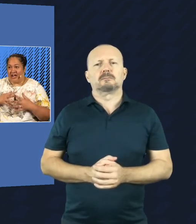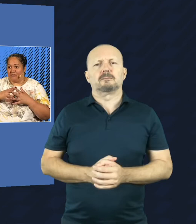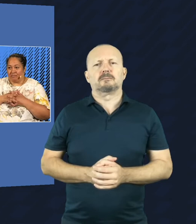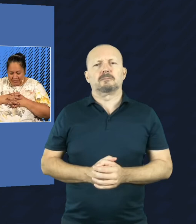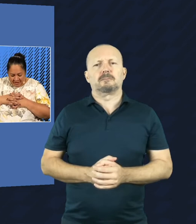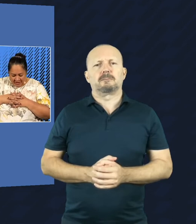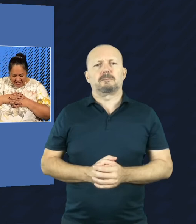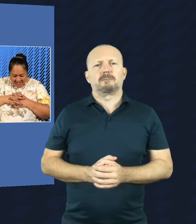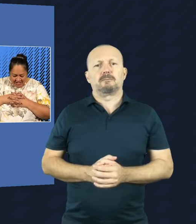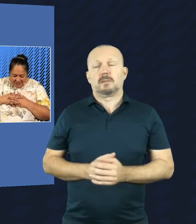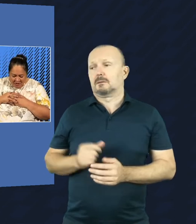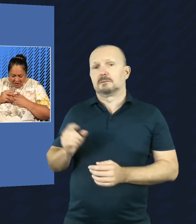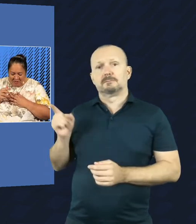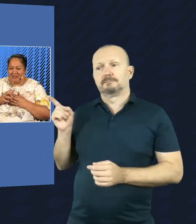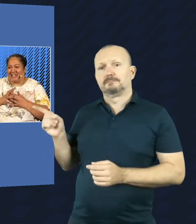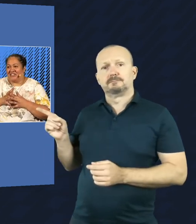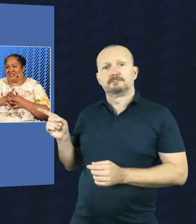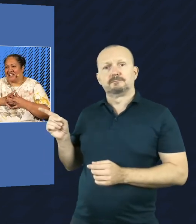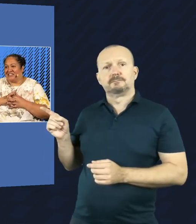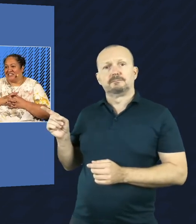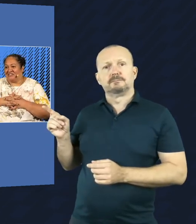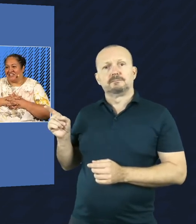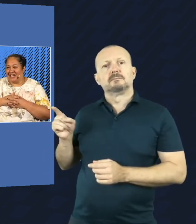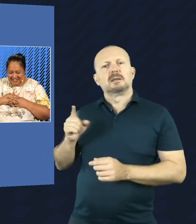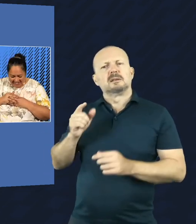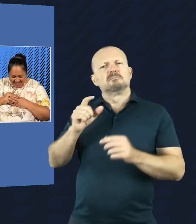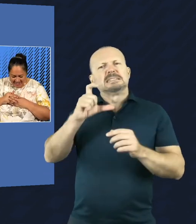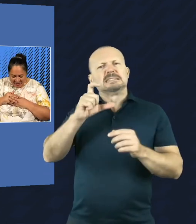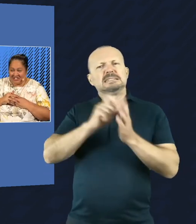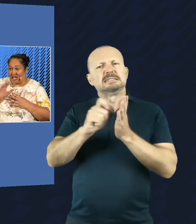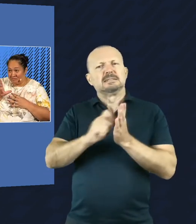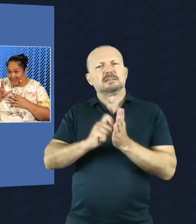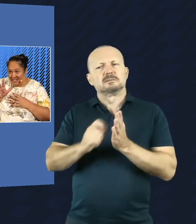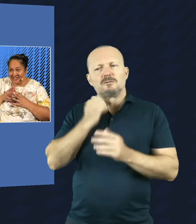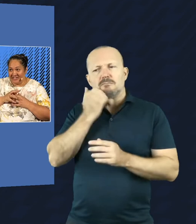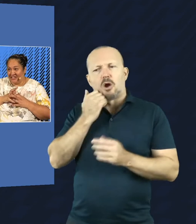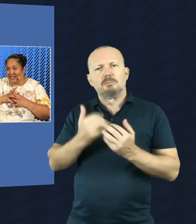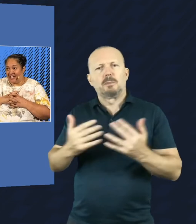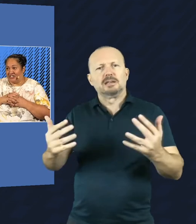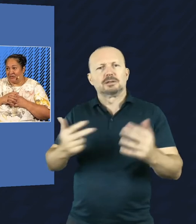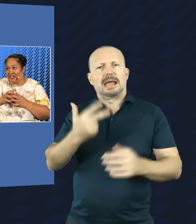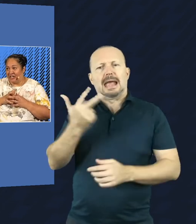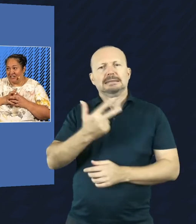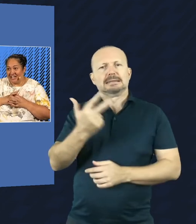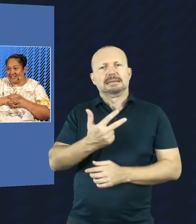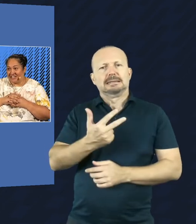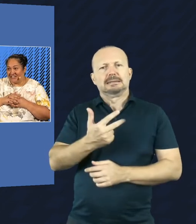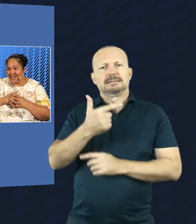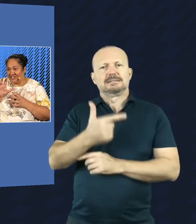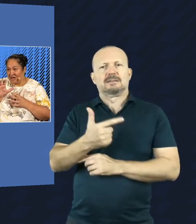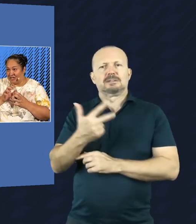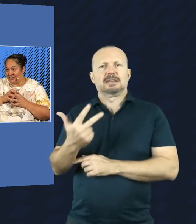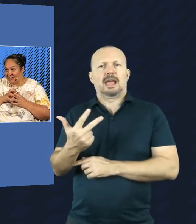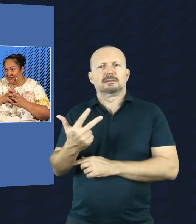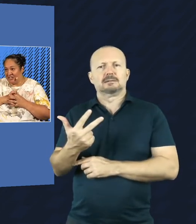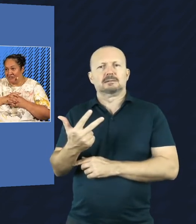of census of the Māori population, 1878. A nice table there showing iwi data. The